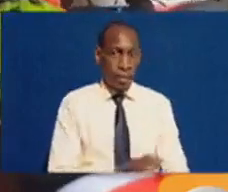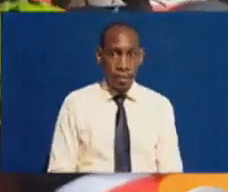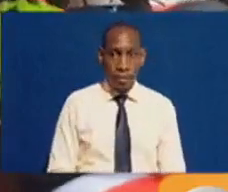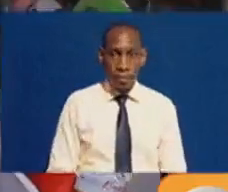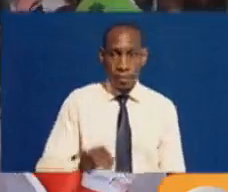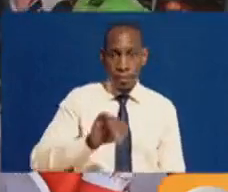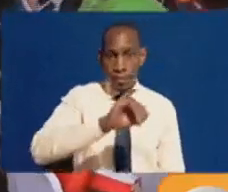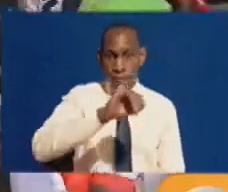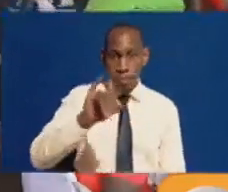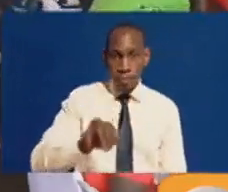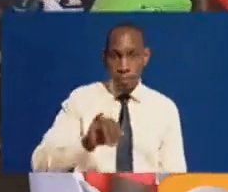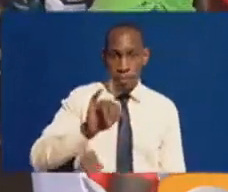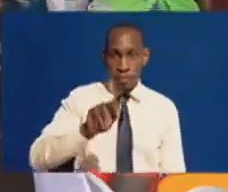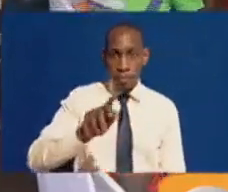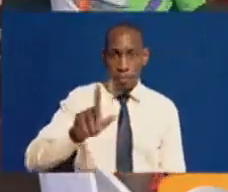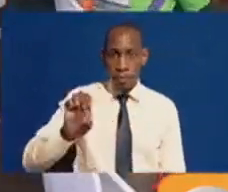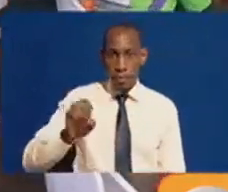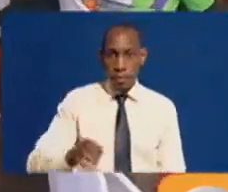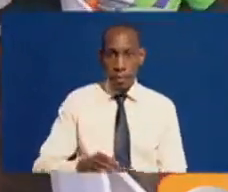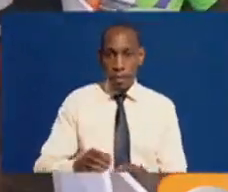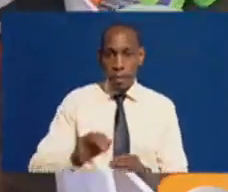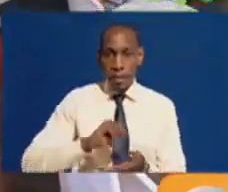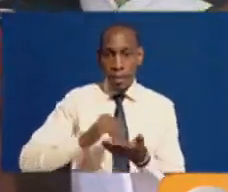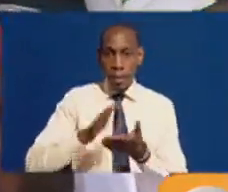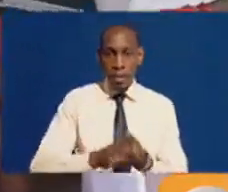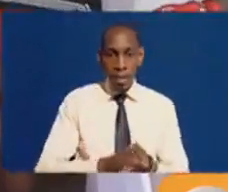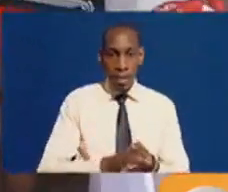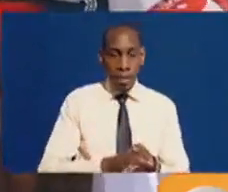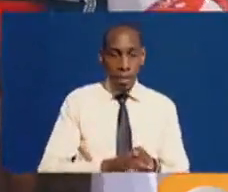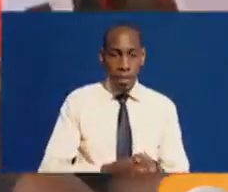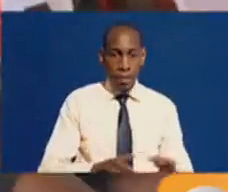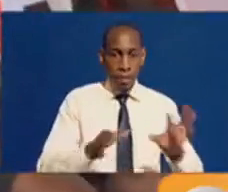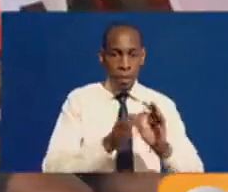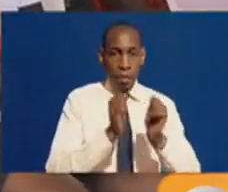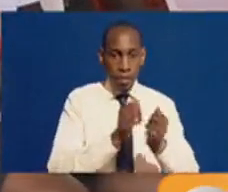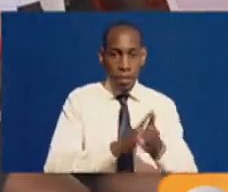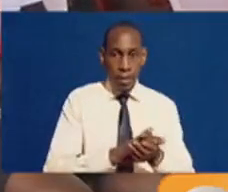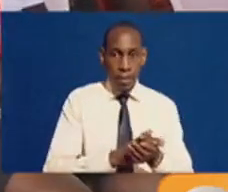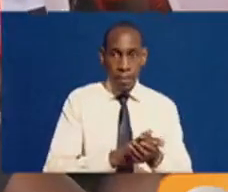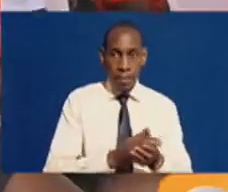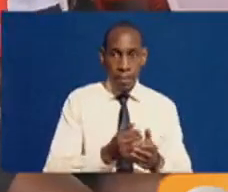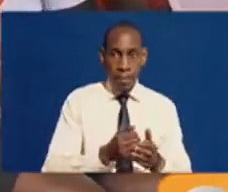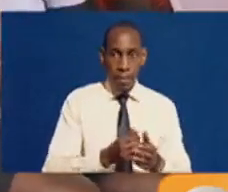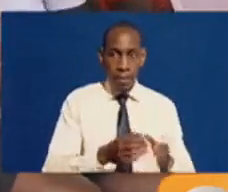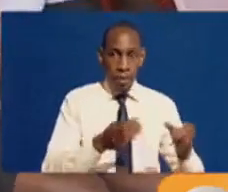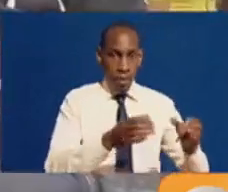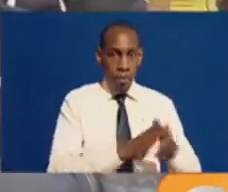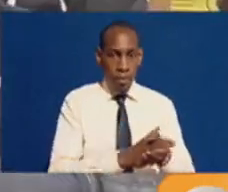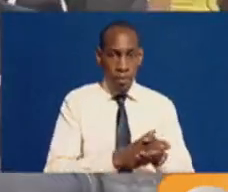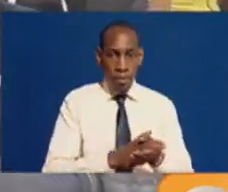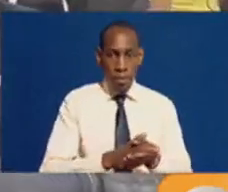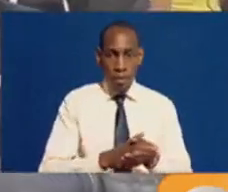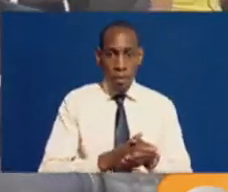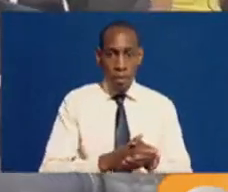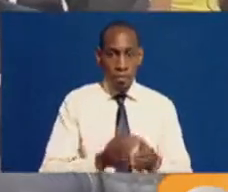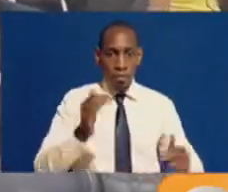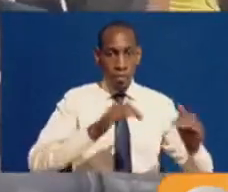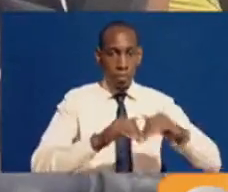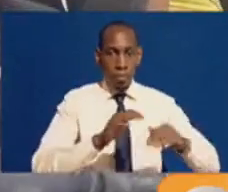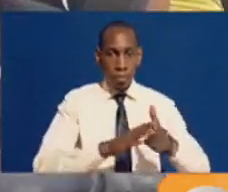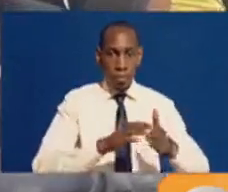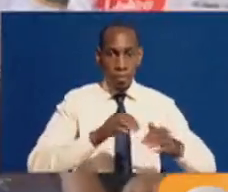Jubilee Insurance has teamed up with Grand Nairobi Bike Race in bringing together over 1,200 cycling enthusiasts in the